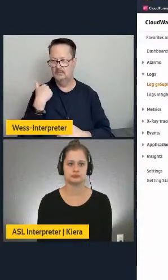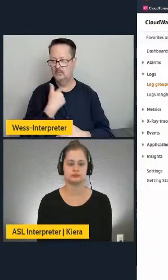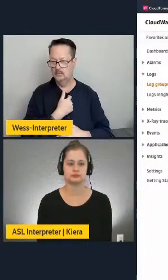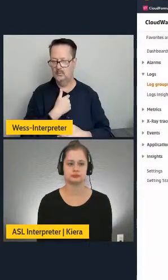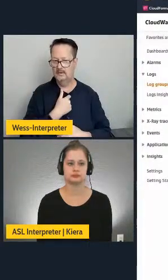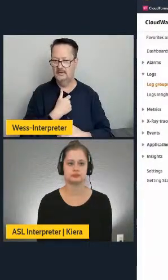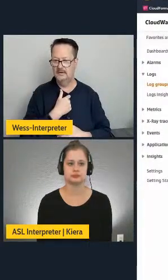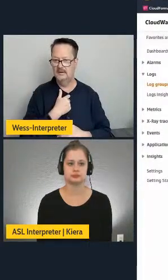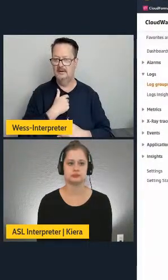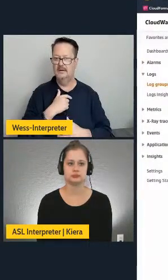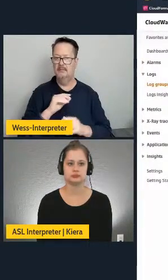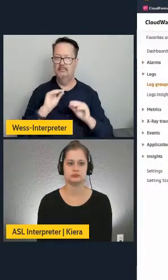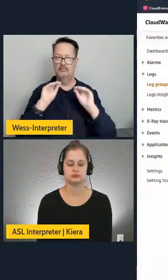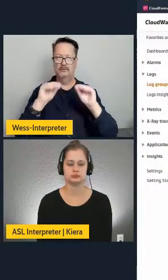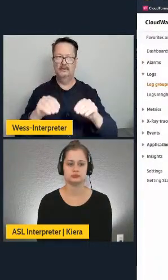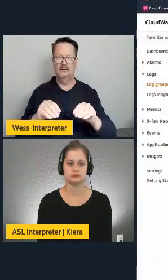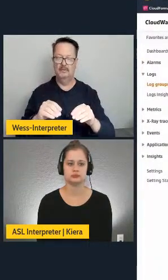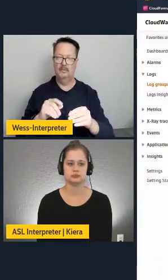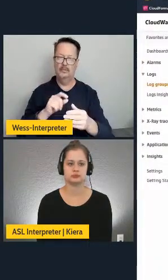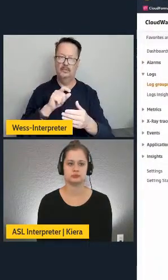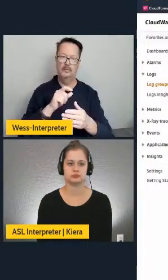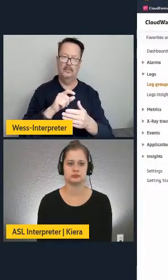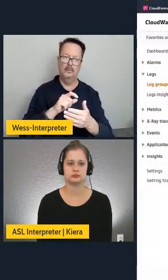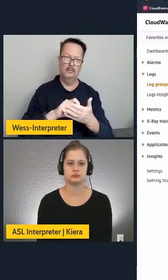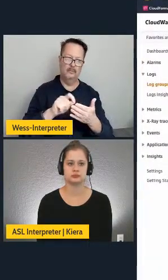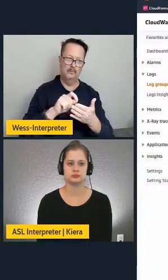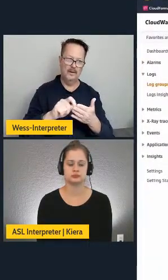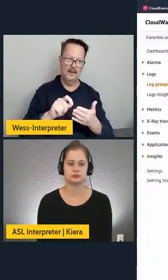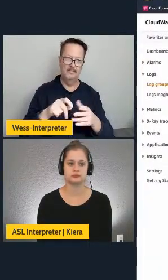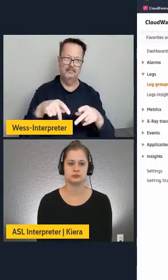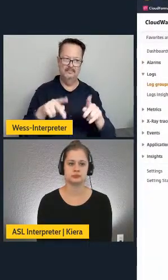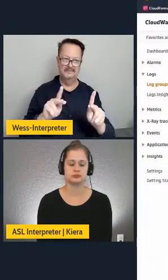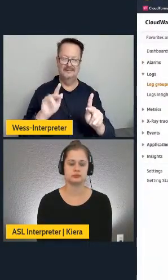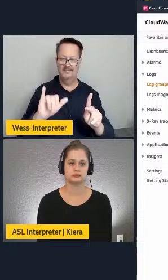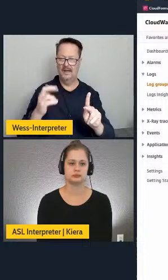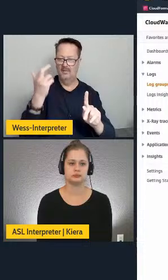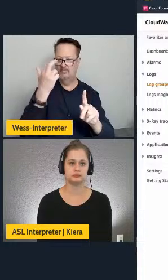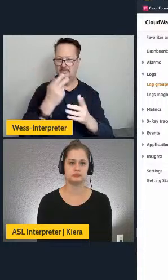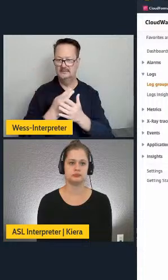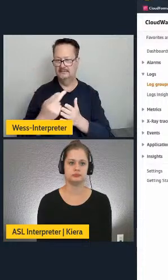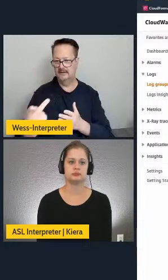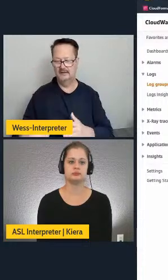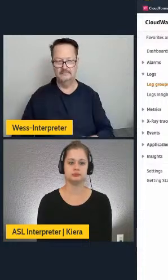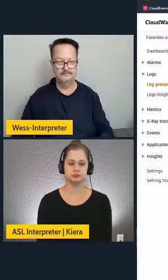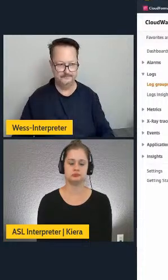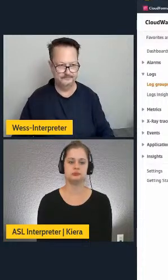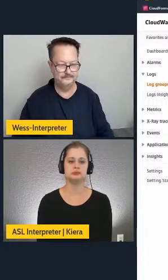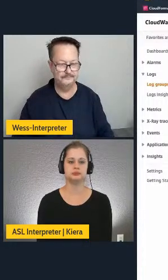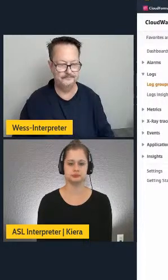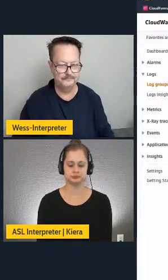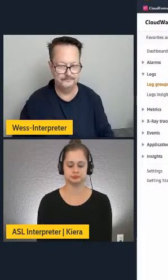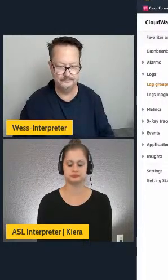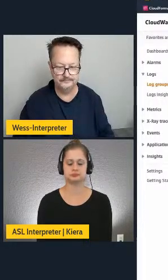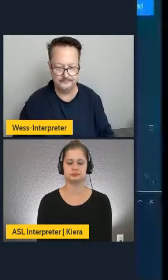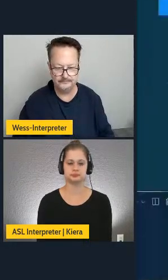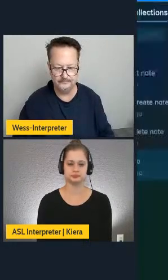revoked the write permission, and that is why it failed. So